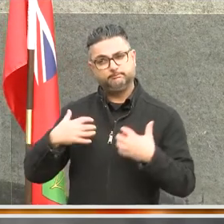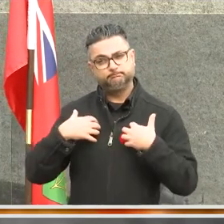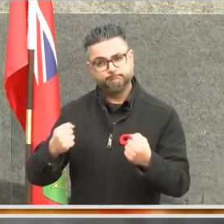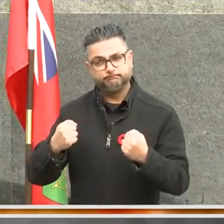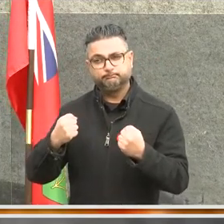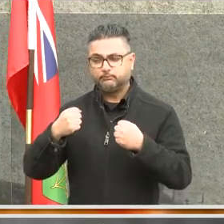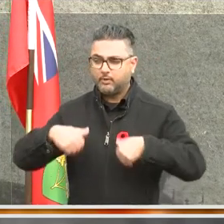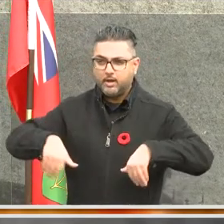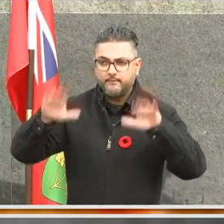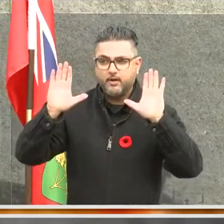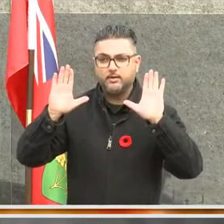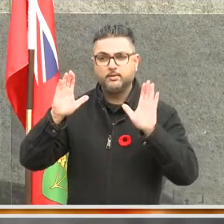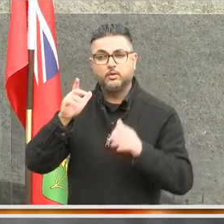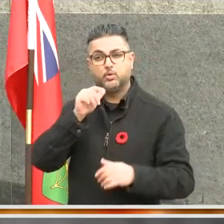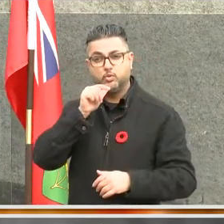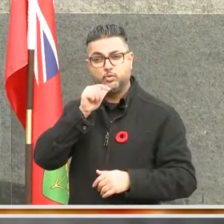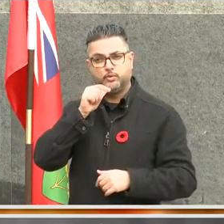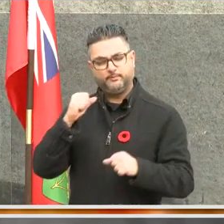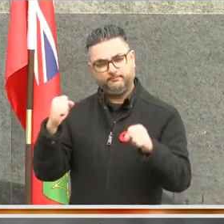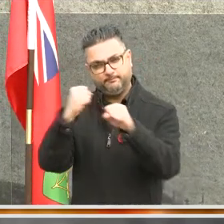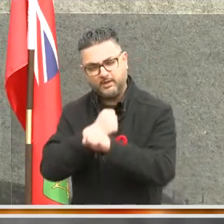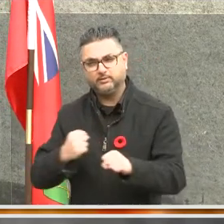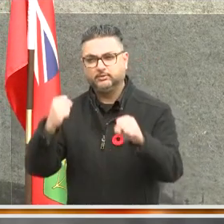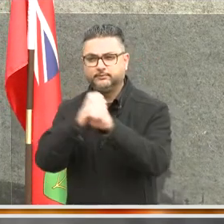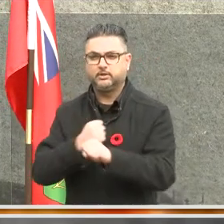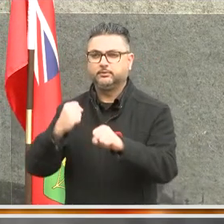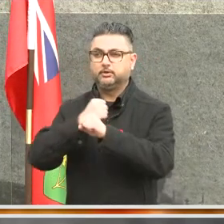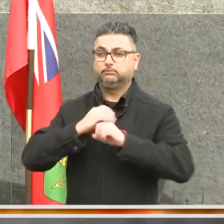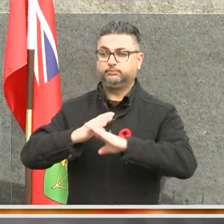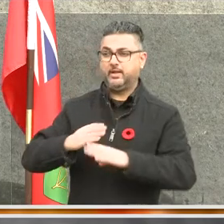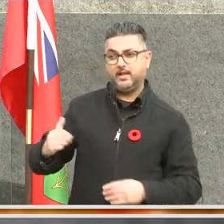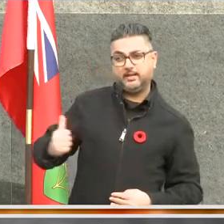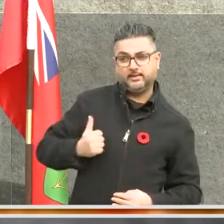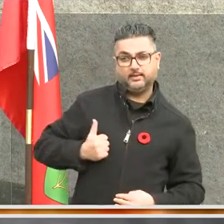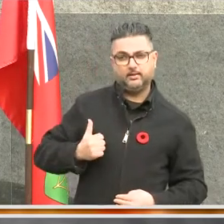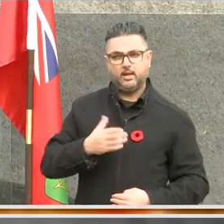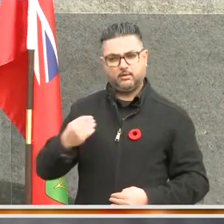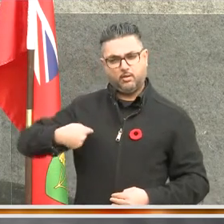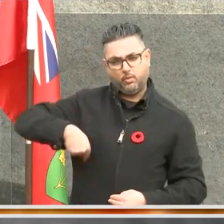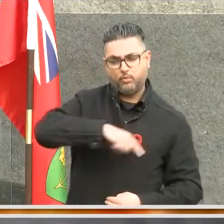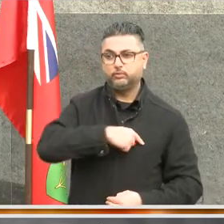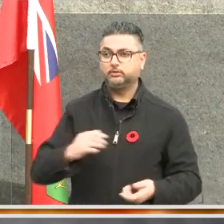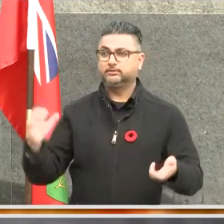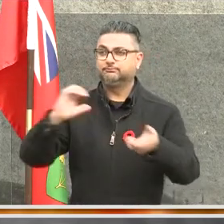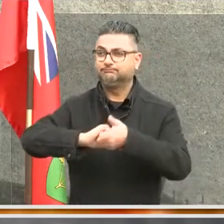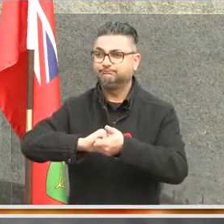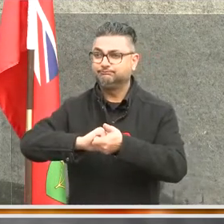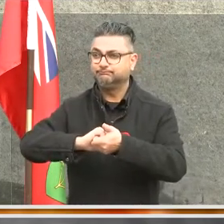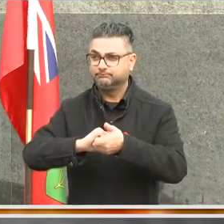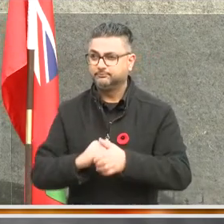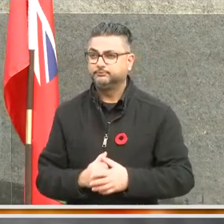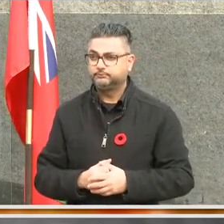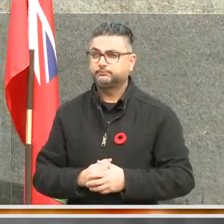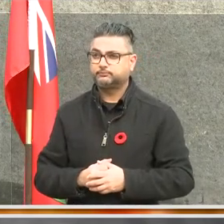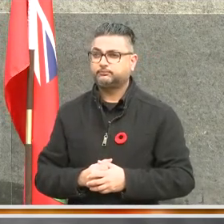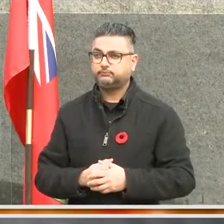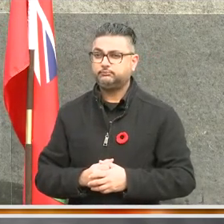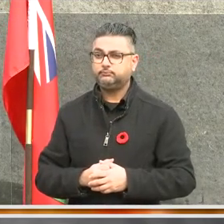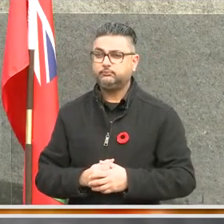fought to protect Canada and our allies. From World War I and II, to